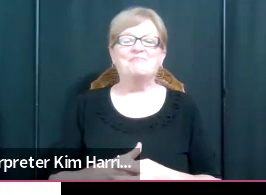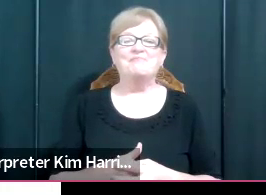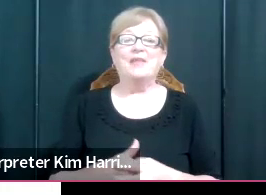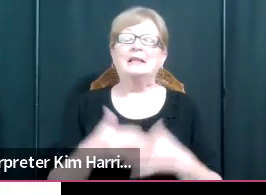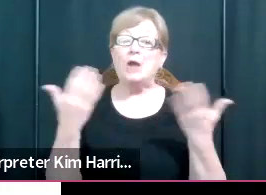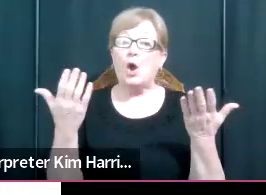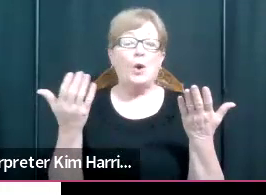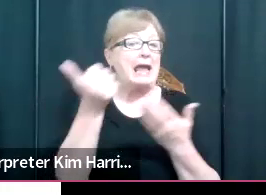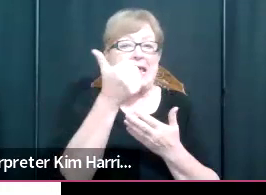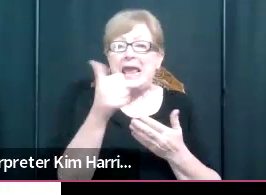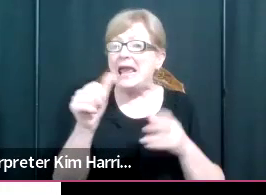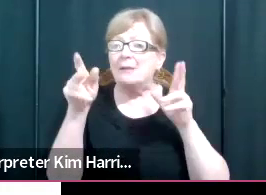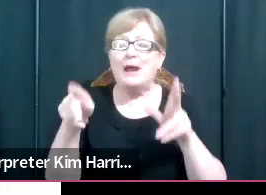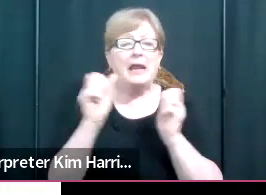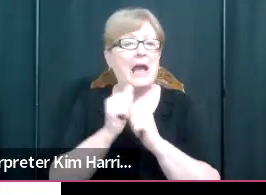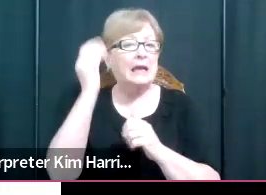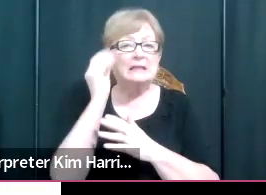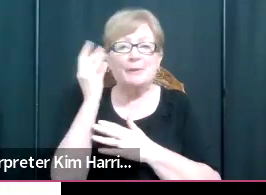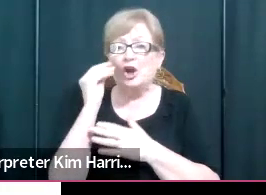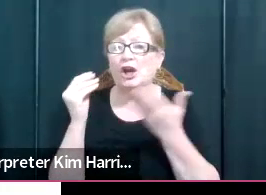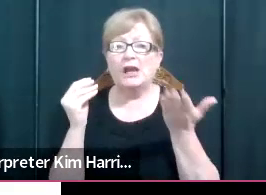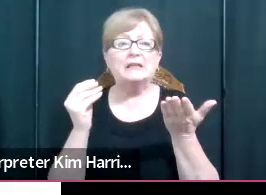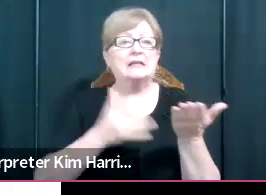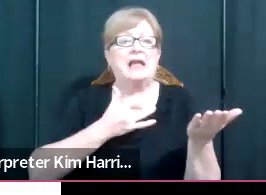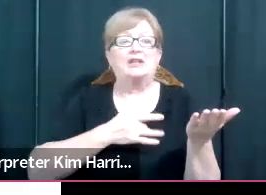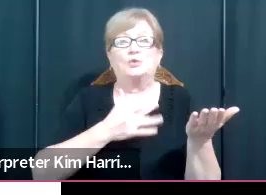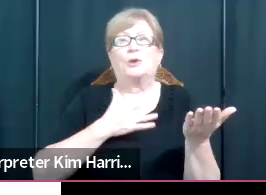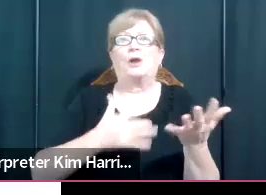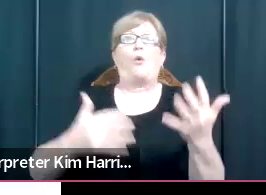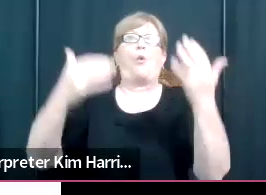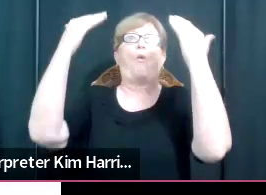So anybody can experience sensory overload.